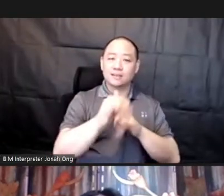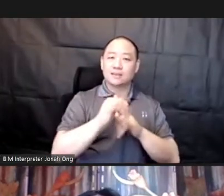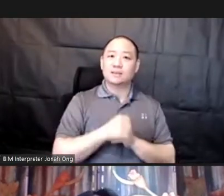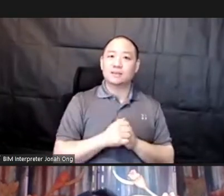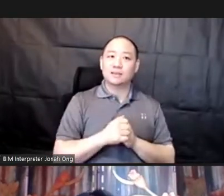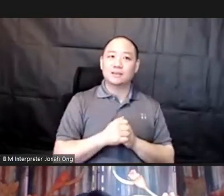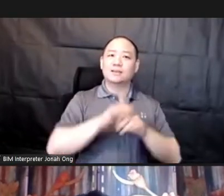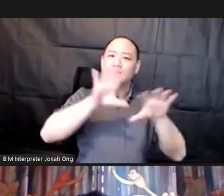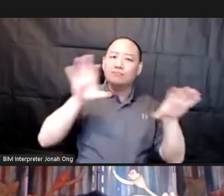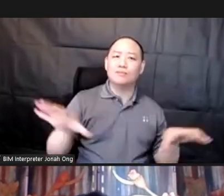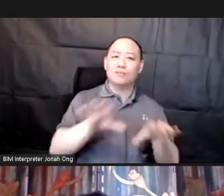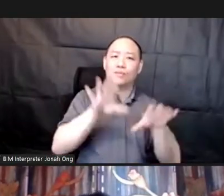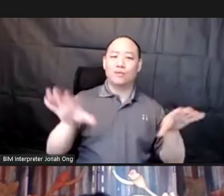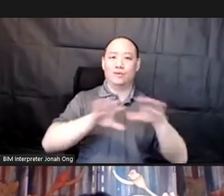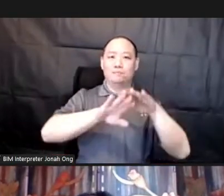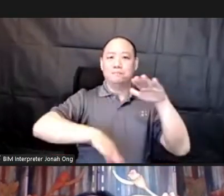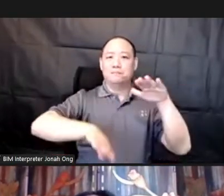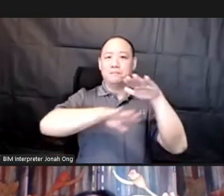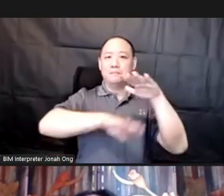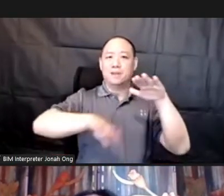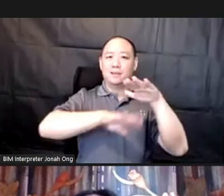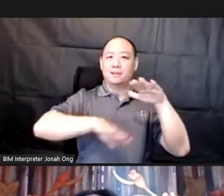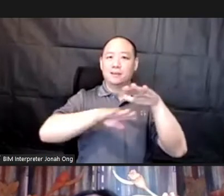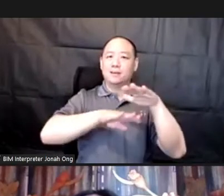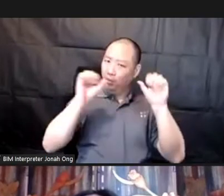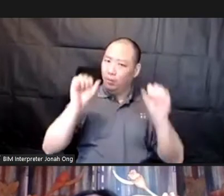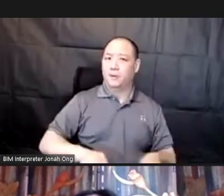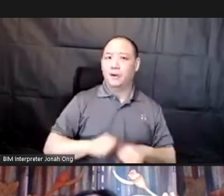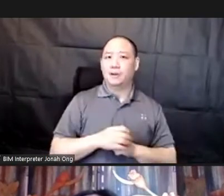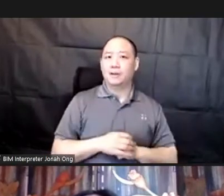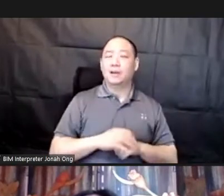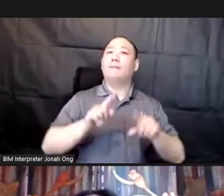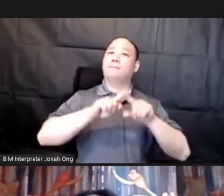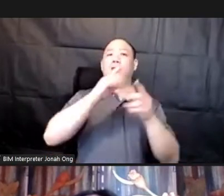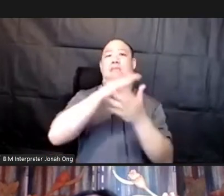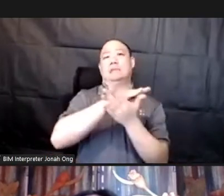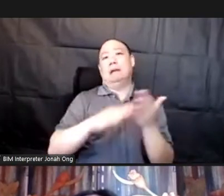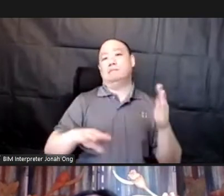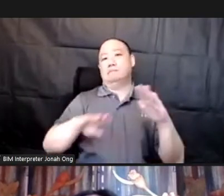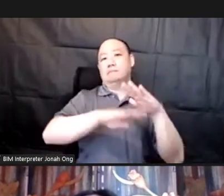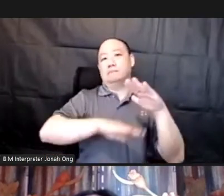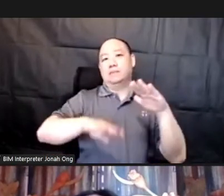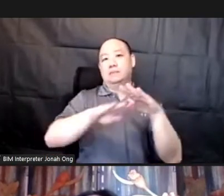the basic needs, but there are some of the basic needs